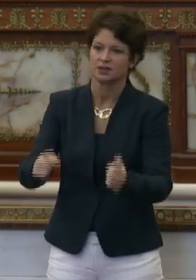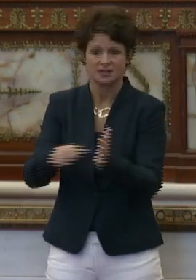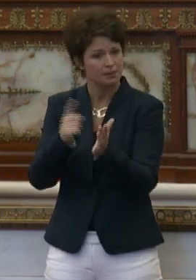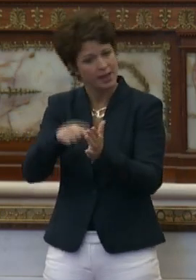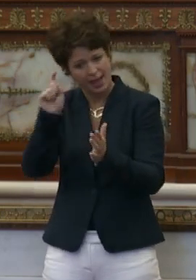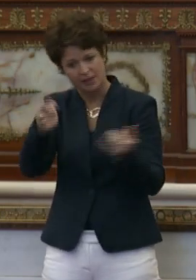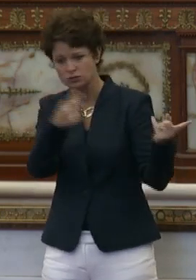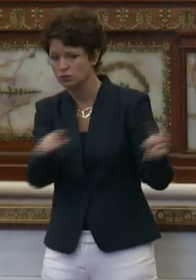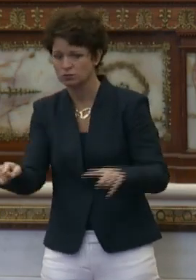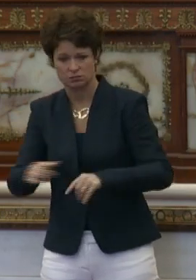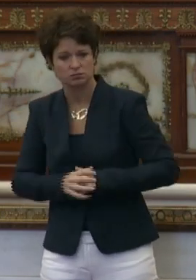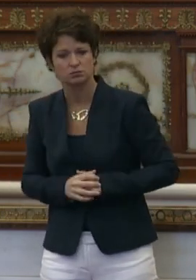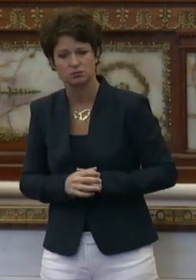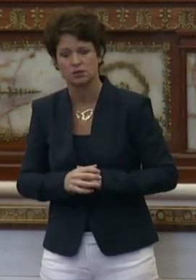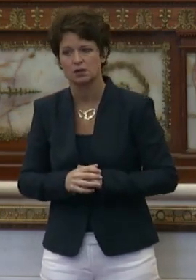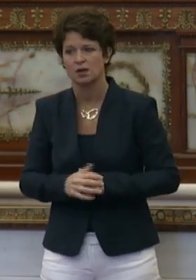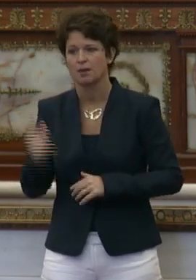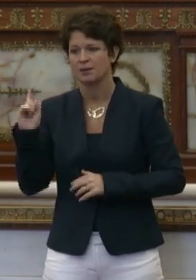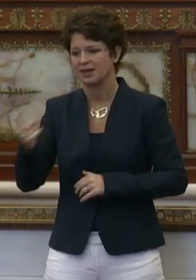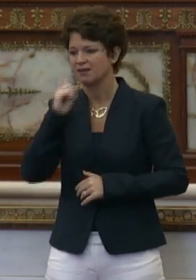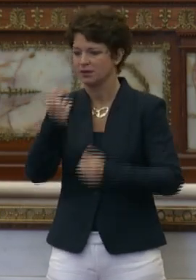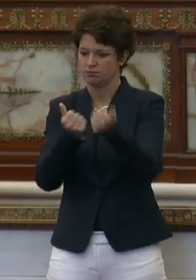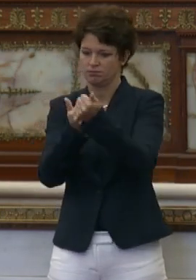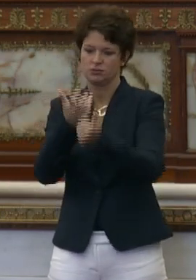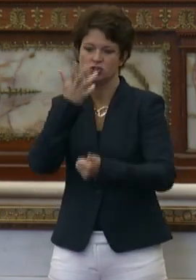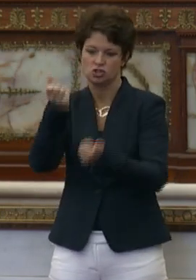to be. And so I'm going to give a shout out